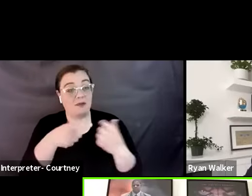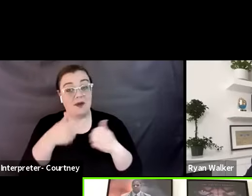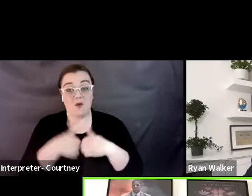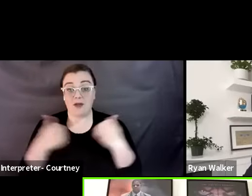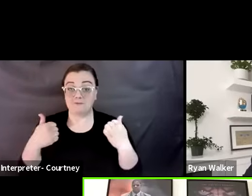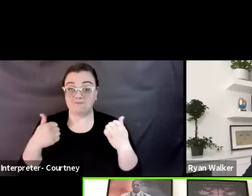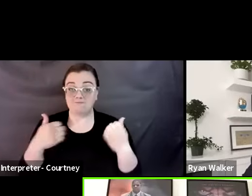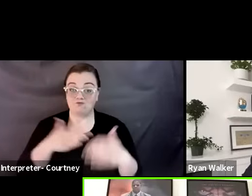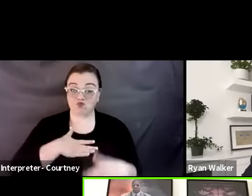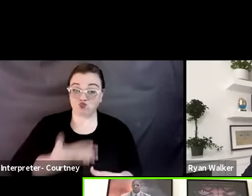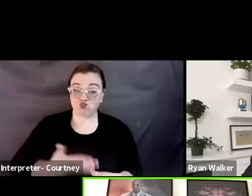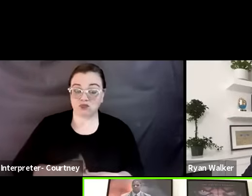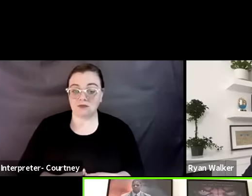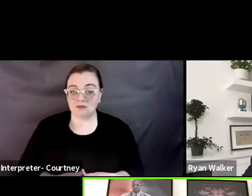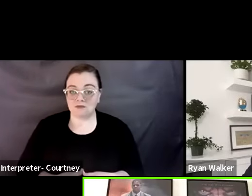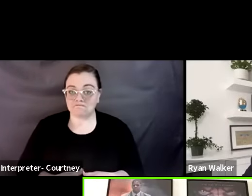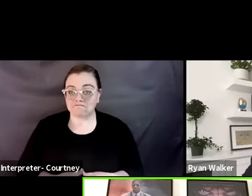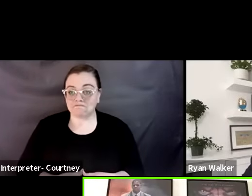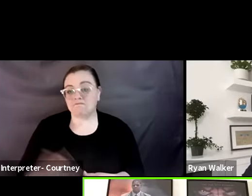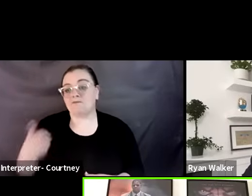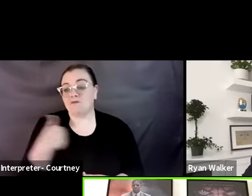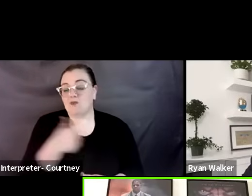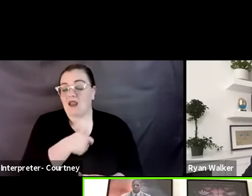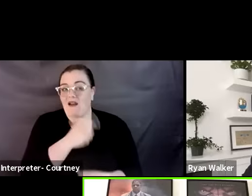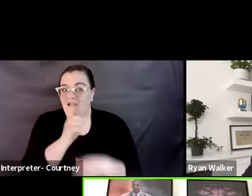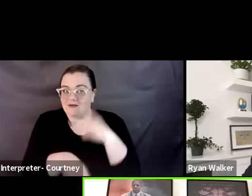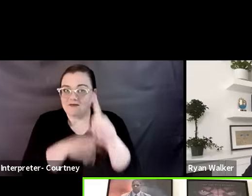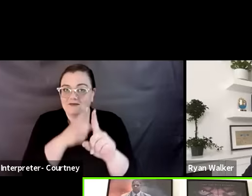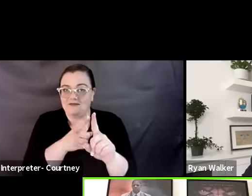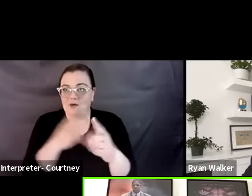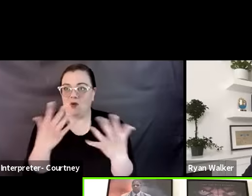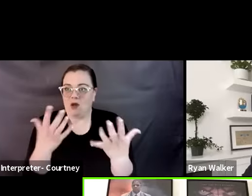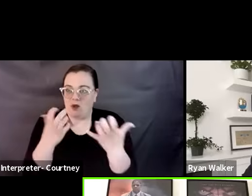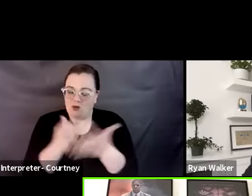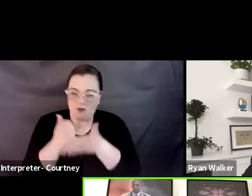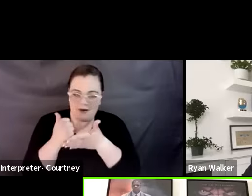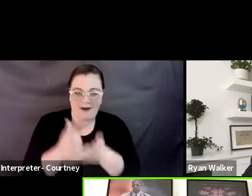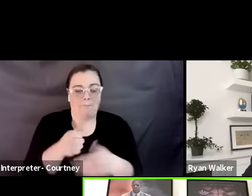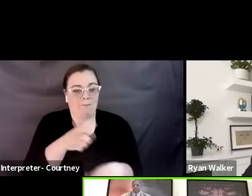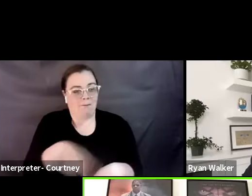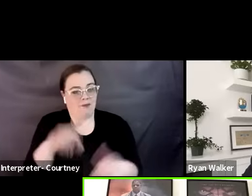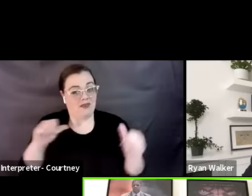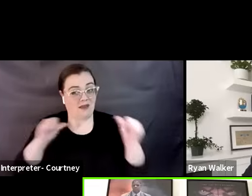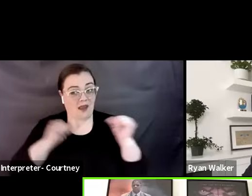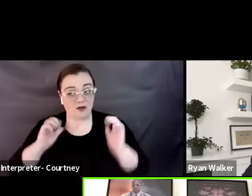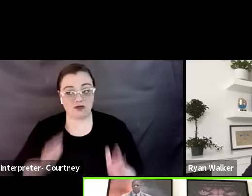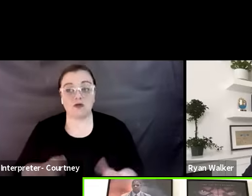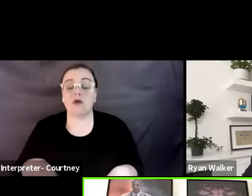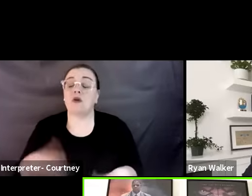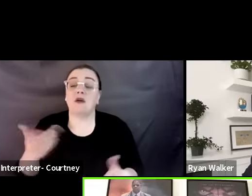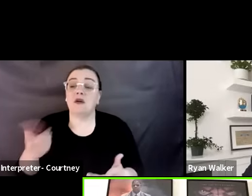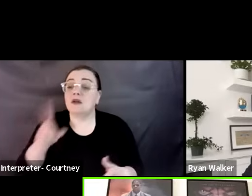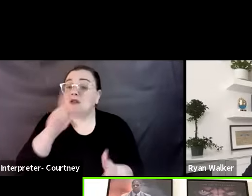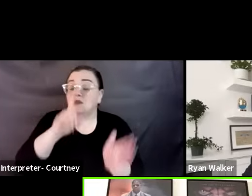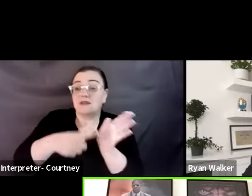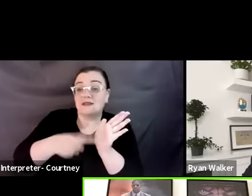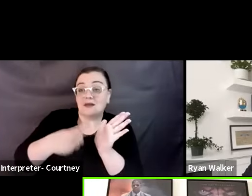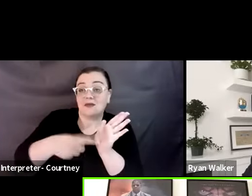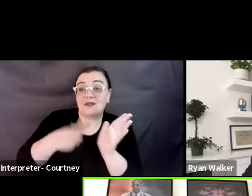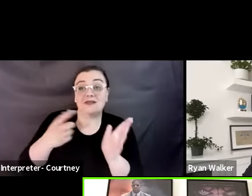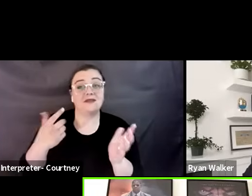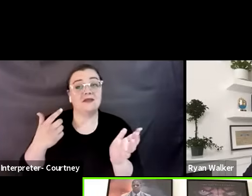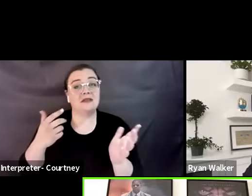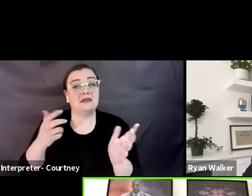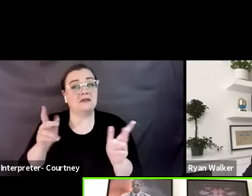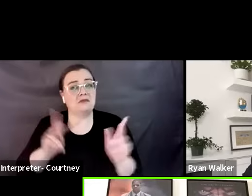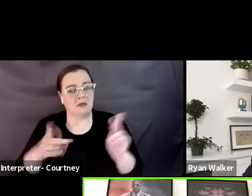any actor is to be able to help fill in these blanks. There's times where people are exceptions to certain rules, and